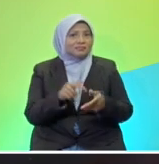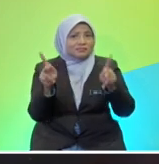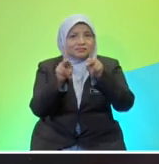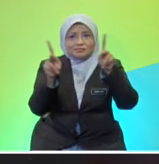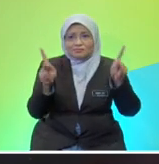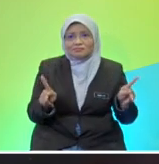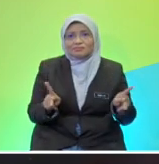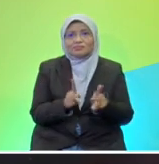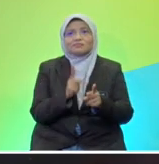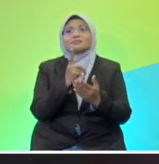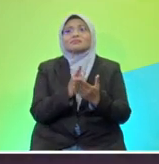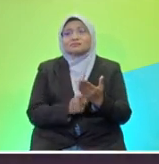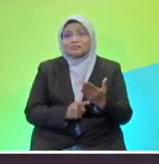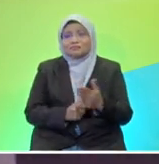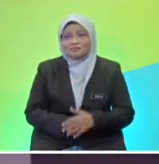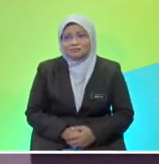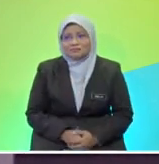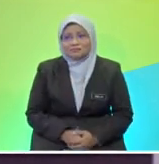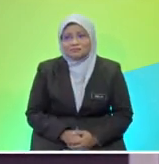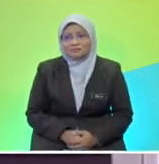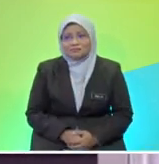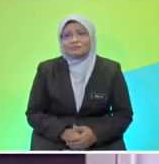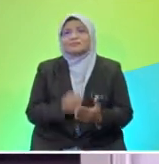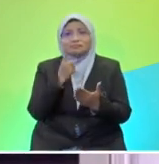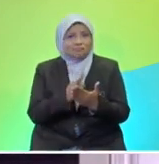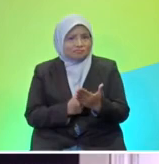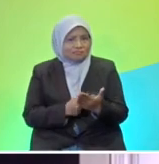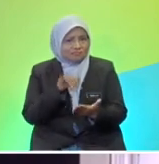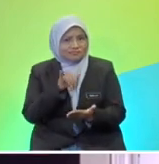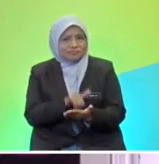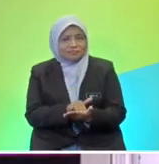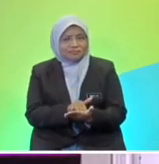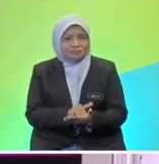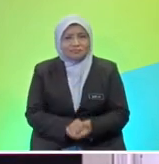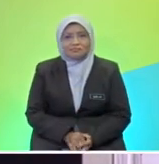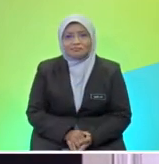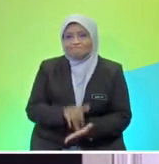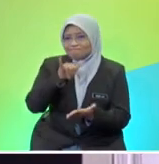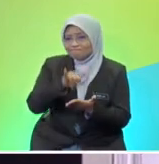there it is. My friends, you would be able to guess this. This is